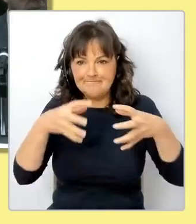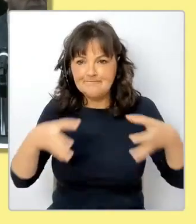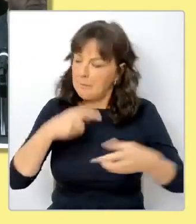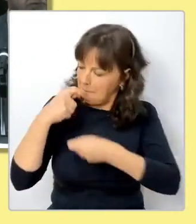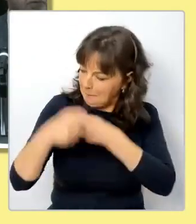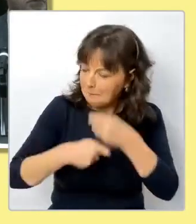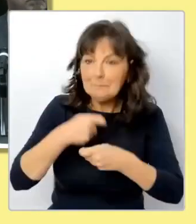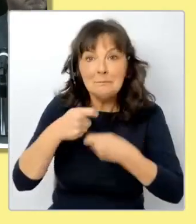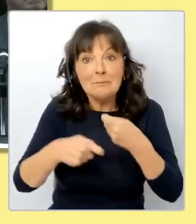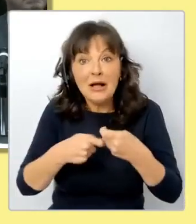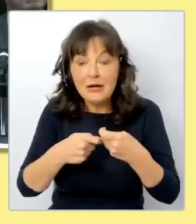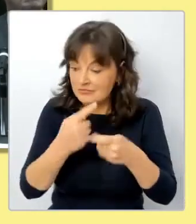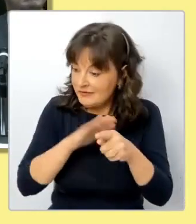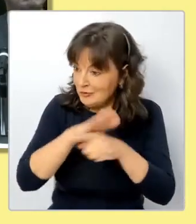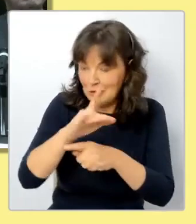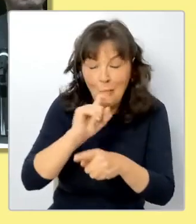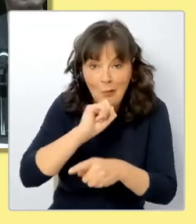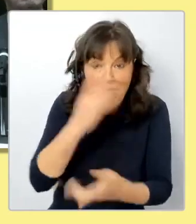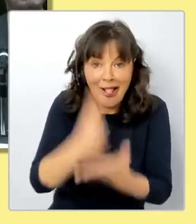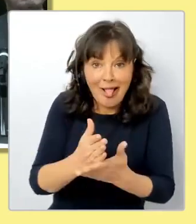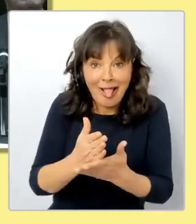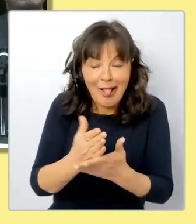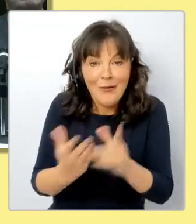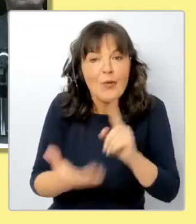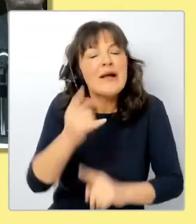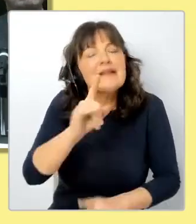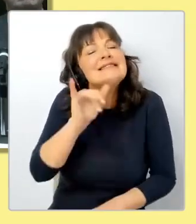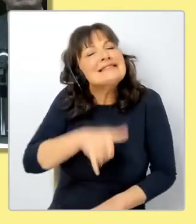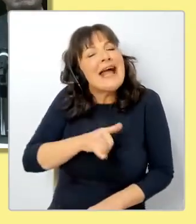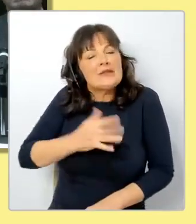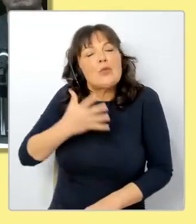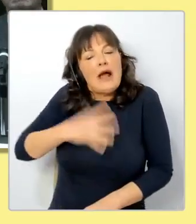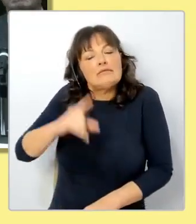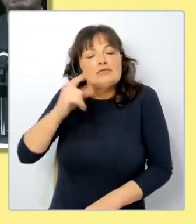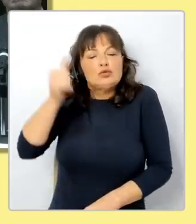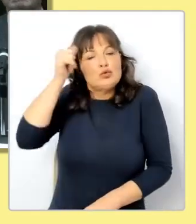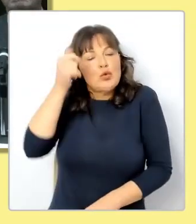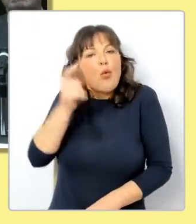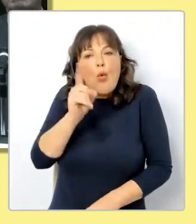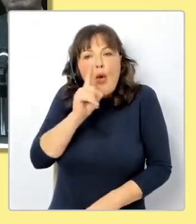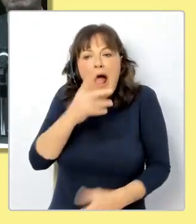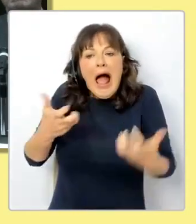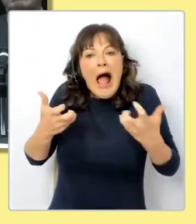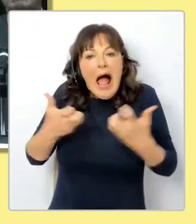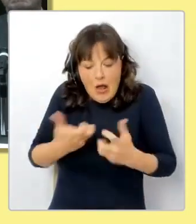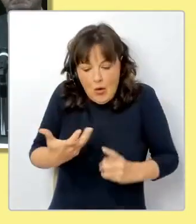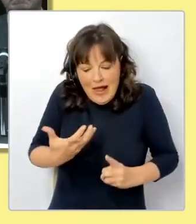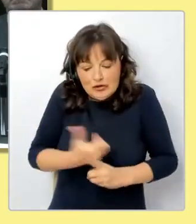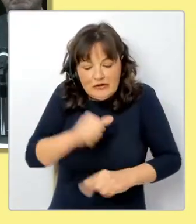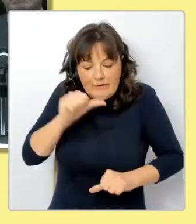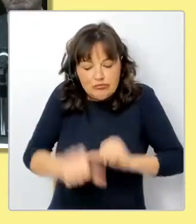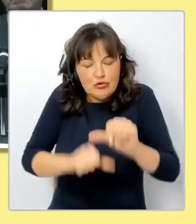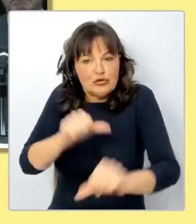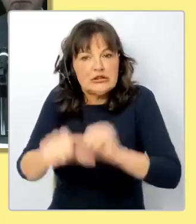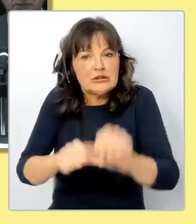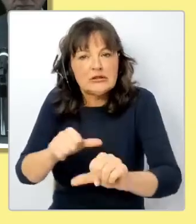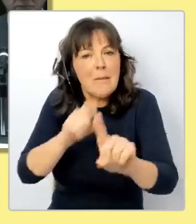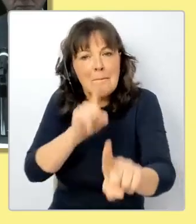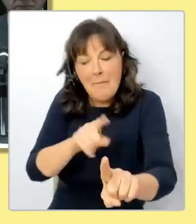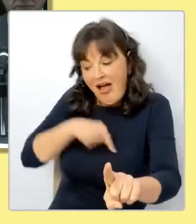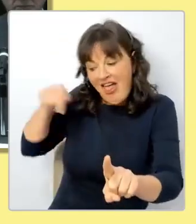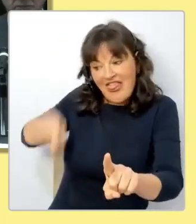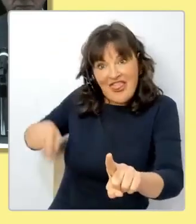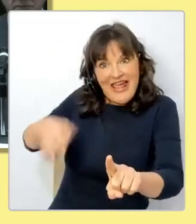inevitable. Yes, we've got to talk about process, but let's not fall into our opponent's trap and get obsessed by process. People out there